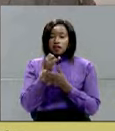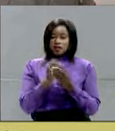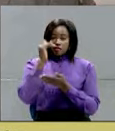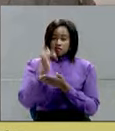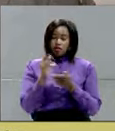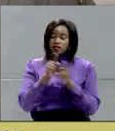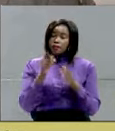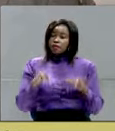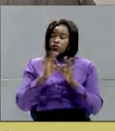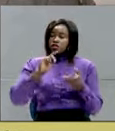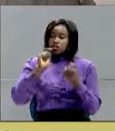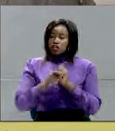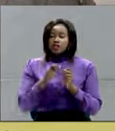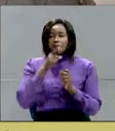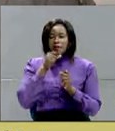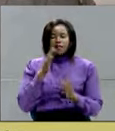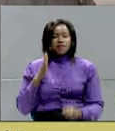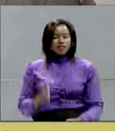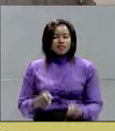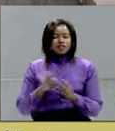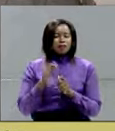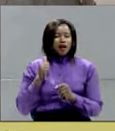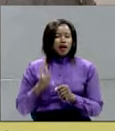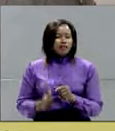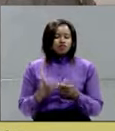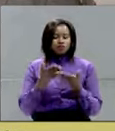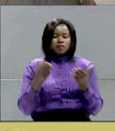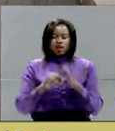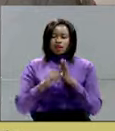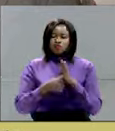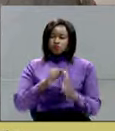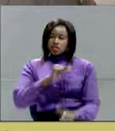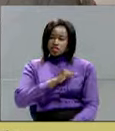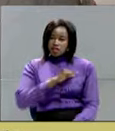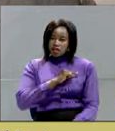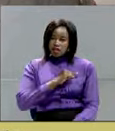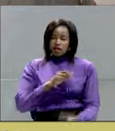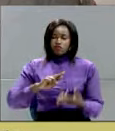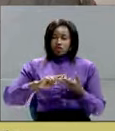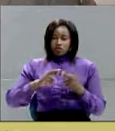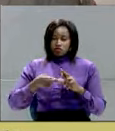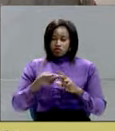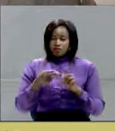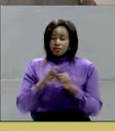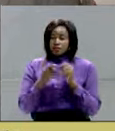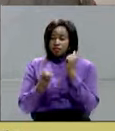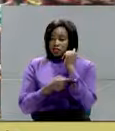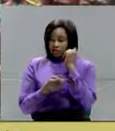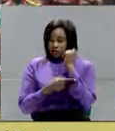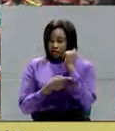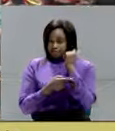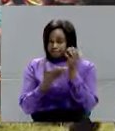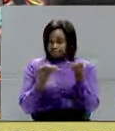male behaviors and attitudes concerning gender, relationship, and sexuality.